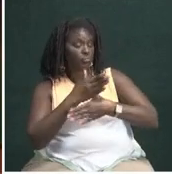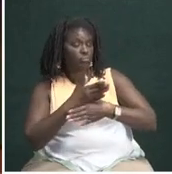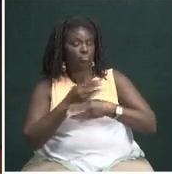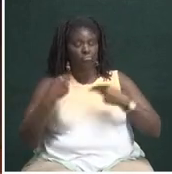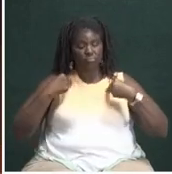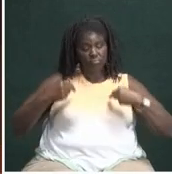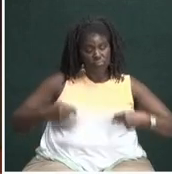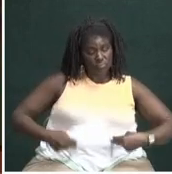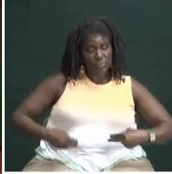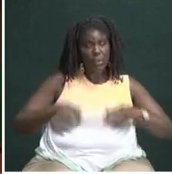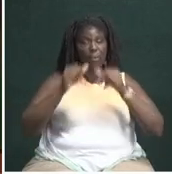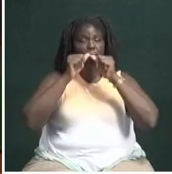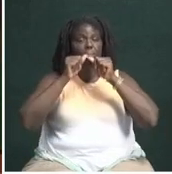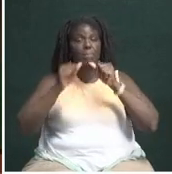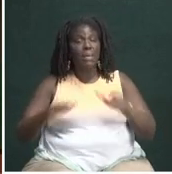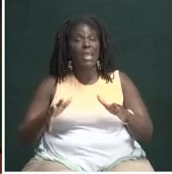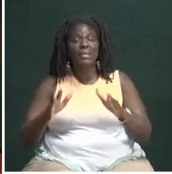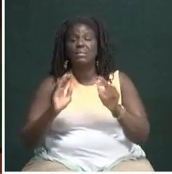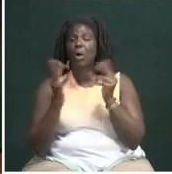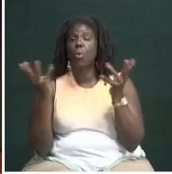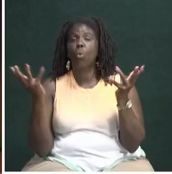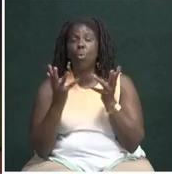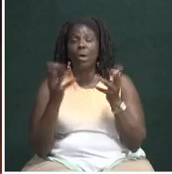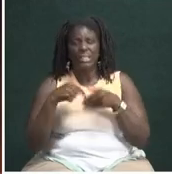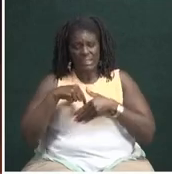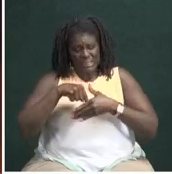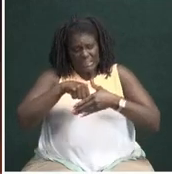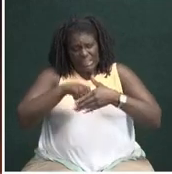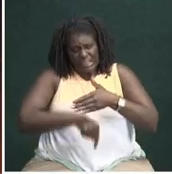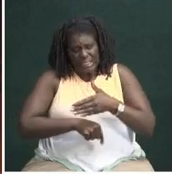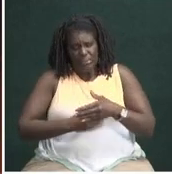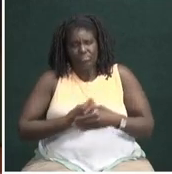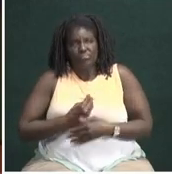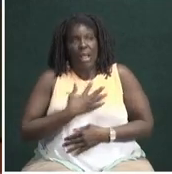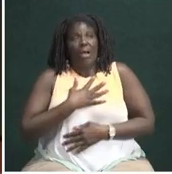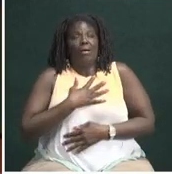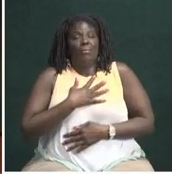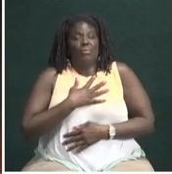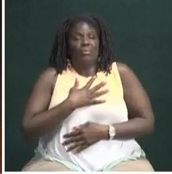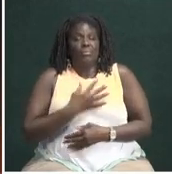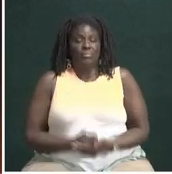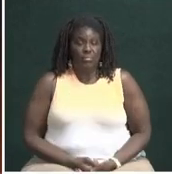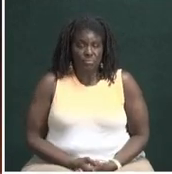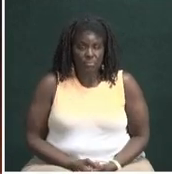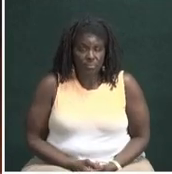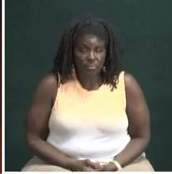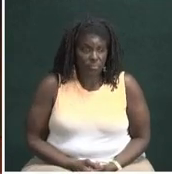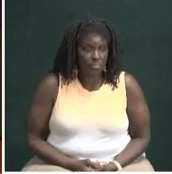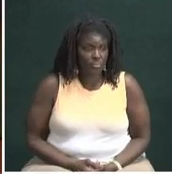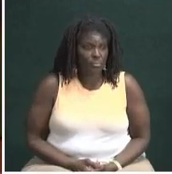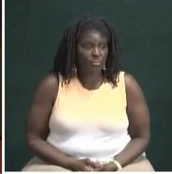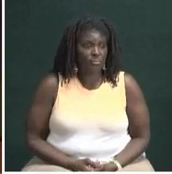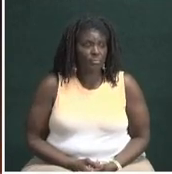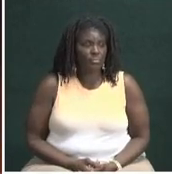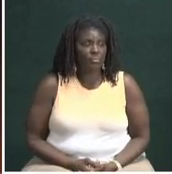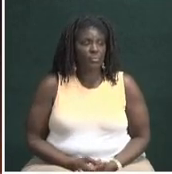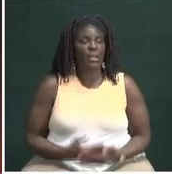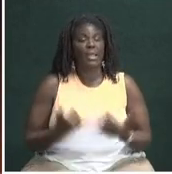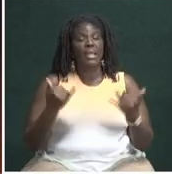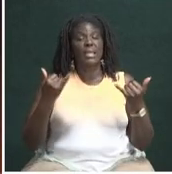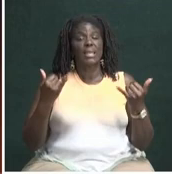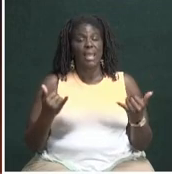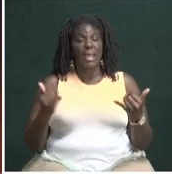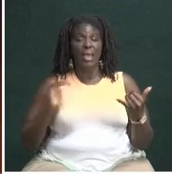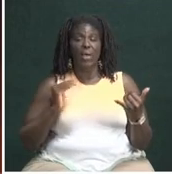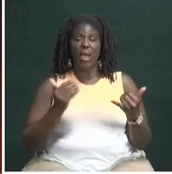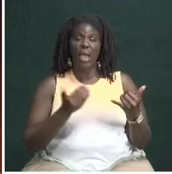Humanity is blessed with a deep well of inspiration. And so let's bring